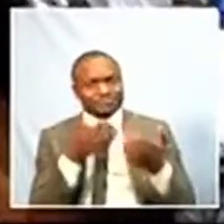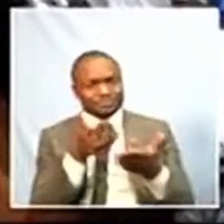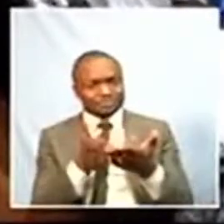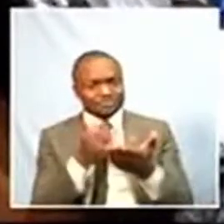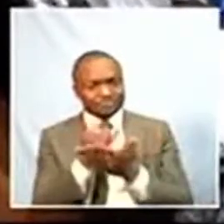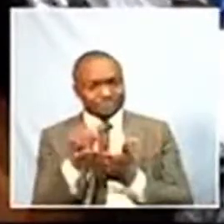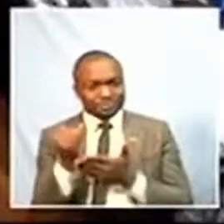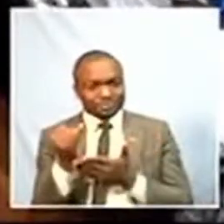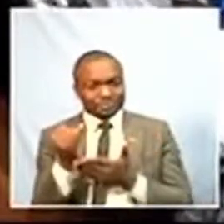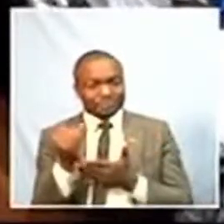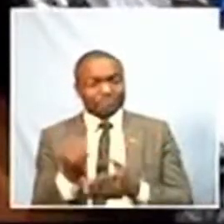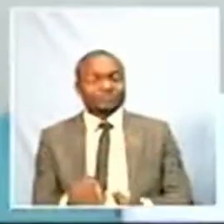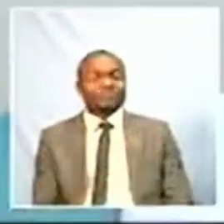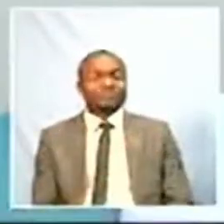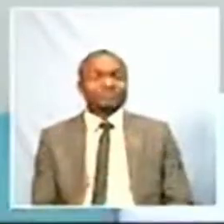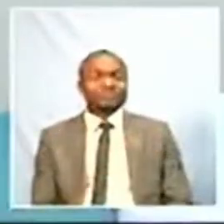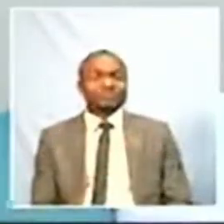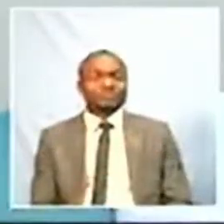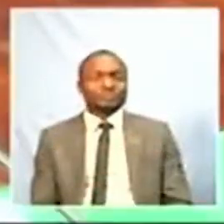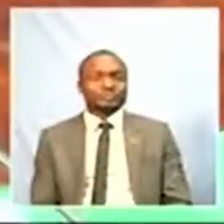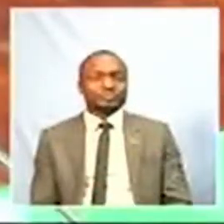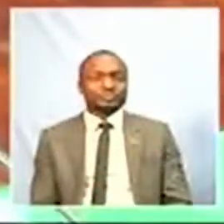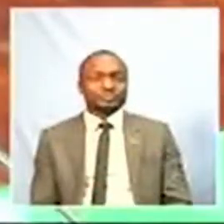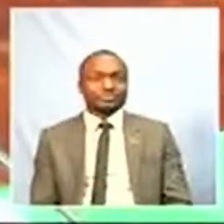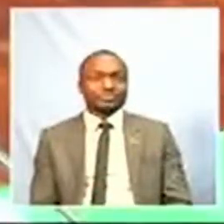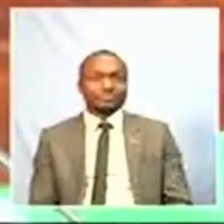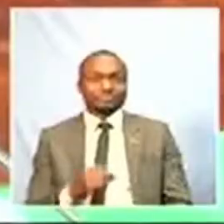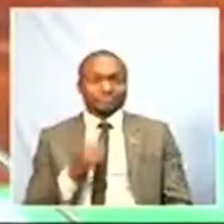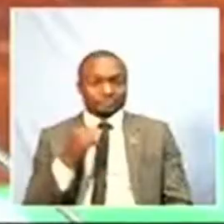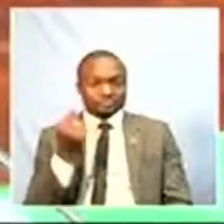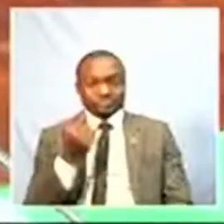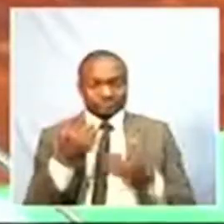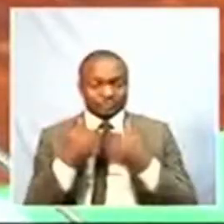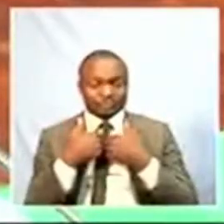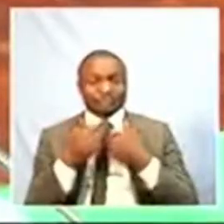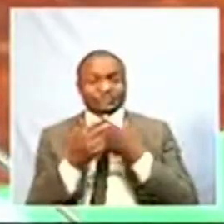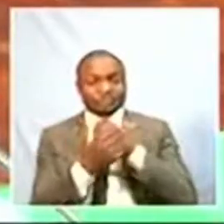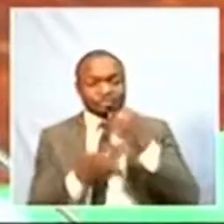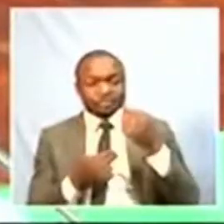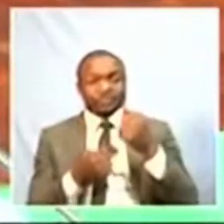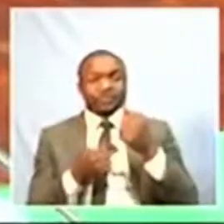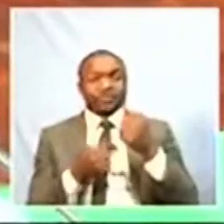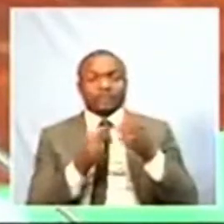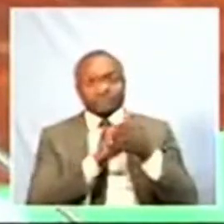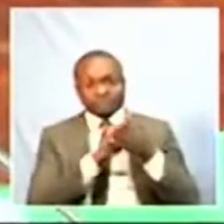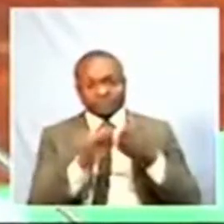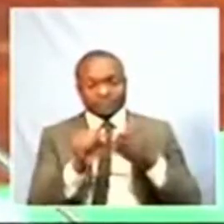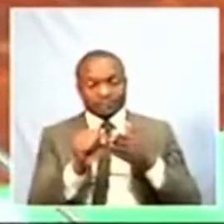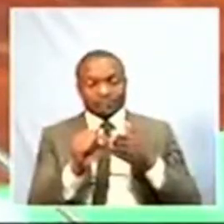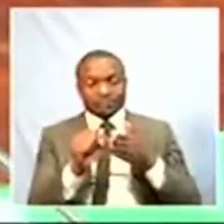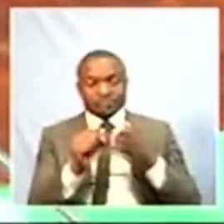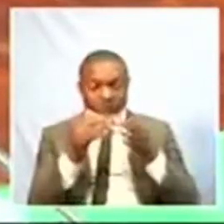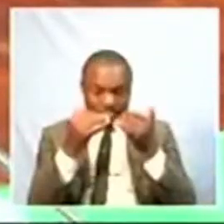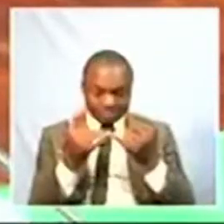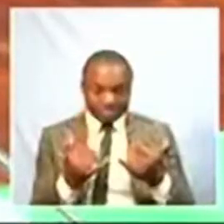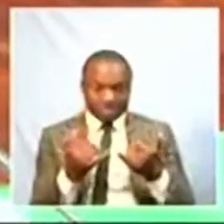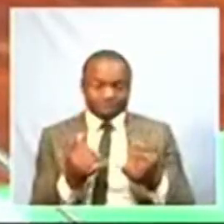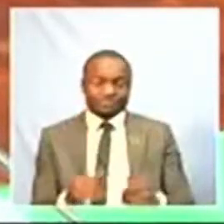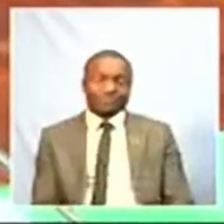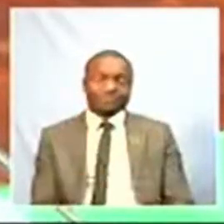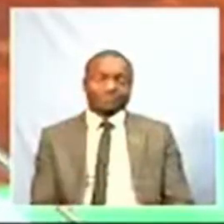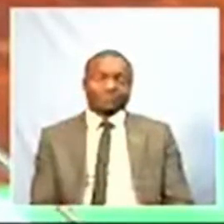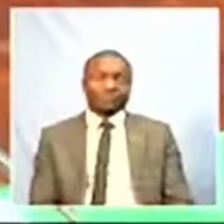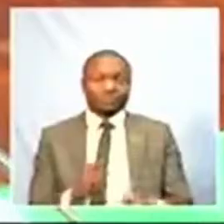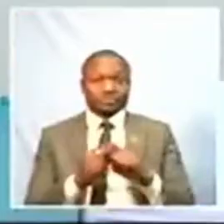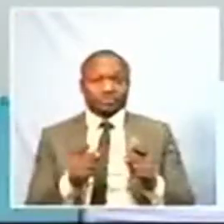one? Chair, thank you. We only have the bank statement available for scrutiny this morning.